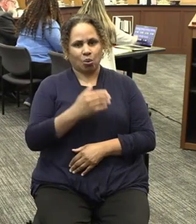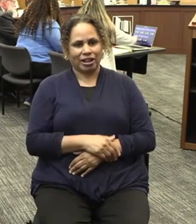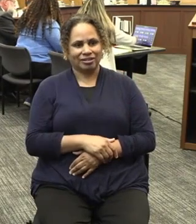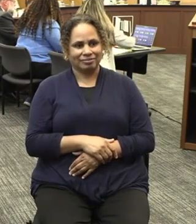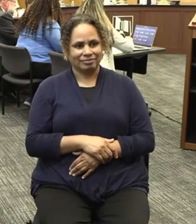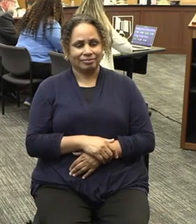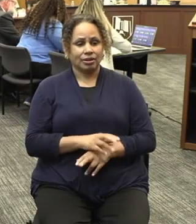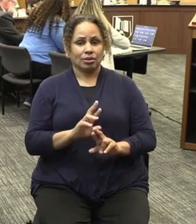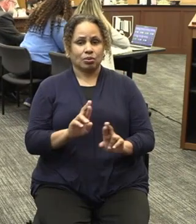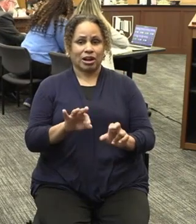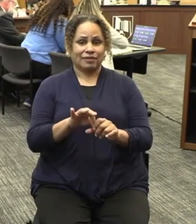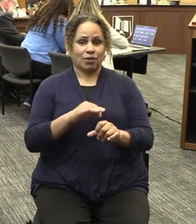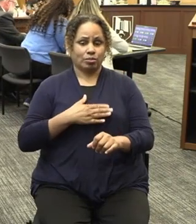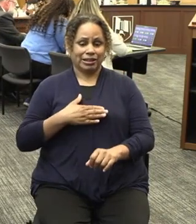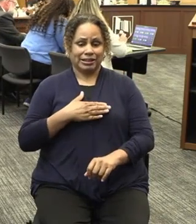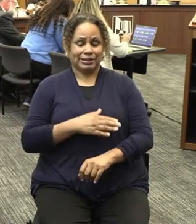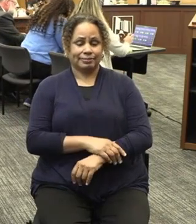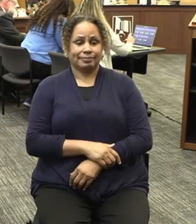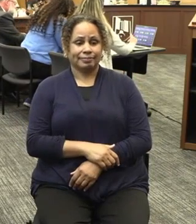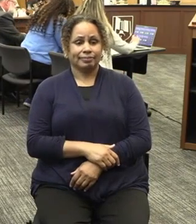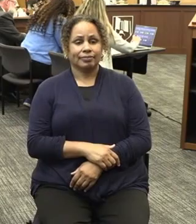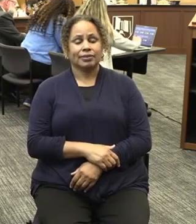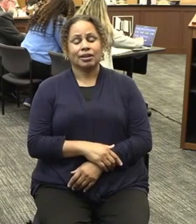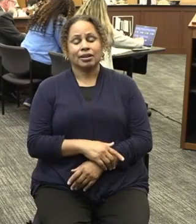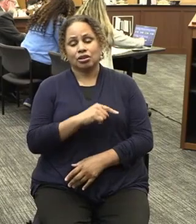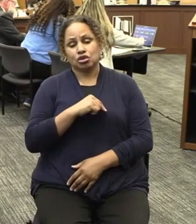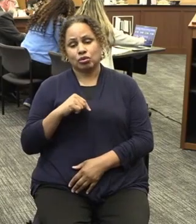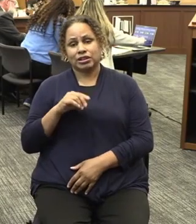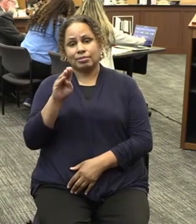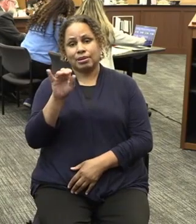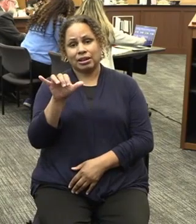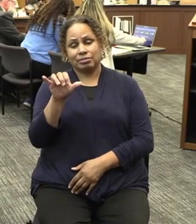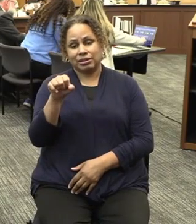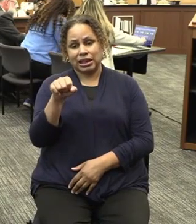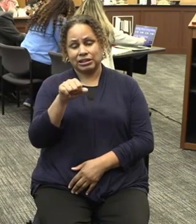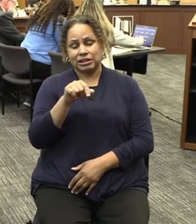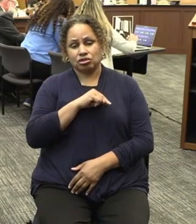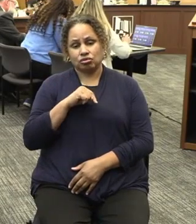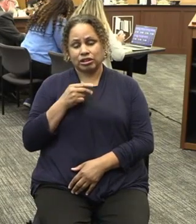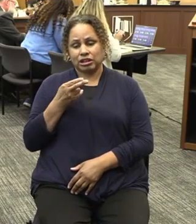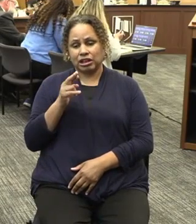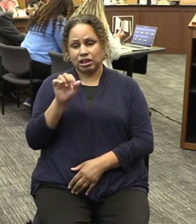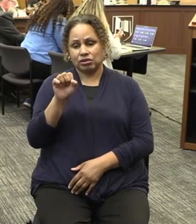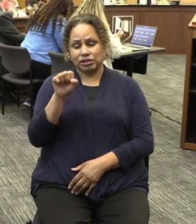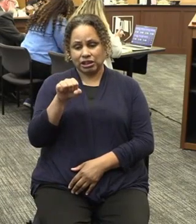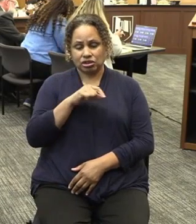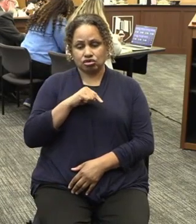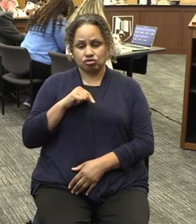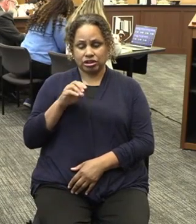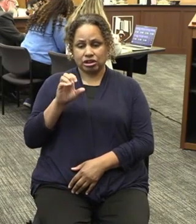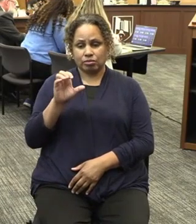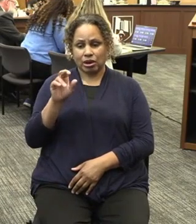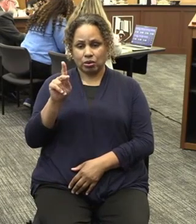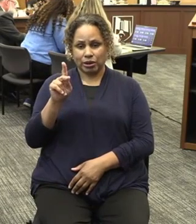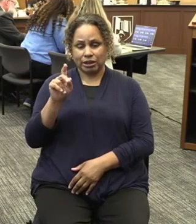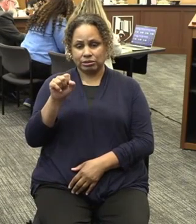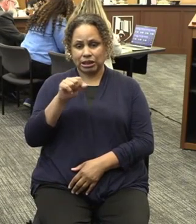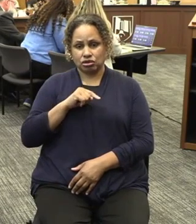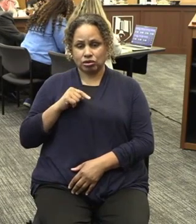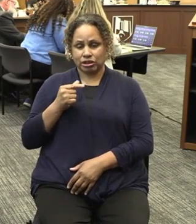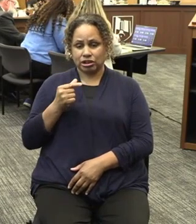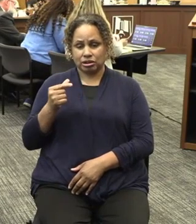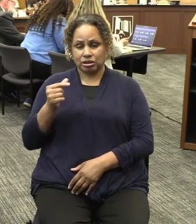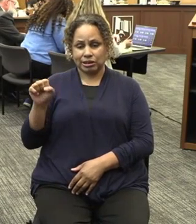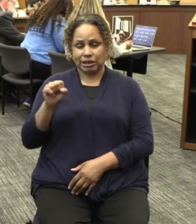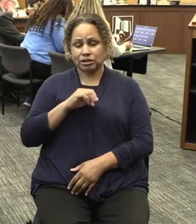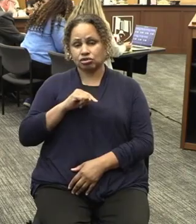to vote, please? Trustee Bottomley, Yes. trustee Harris. Yes. Trustee Broderick, Yes. trustee Garcia Guillen,